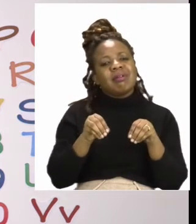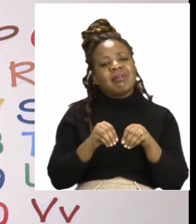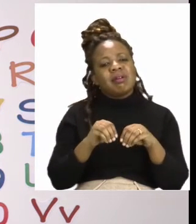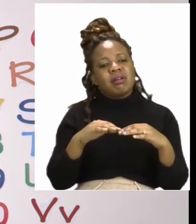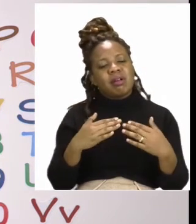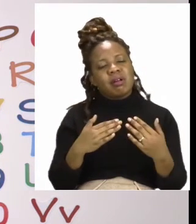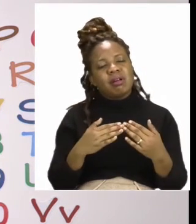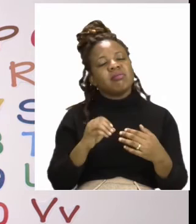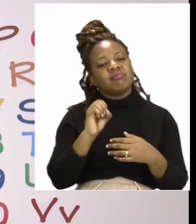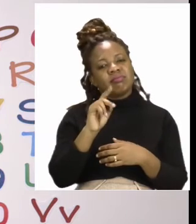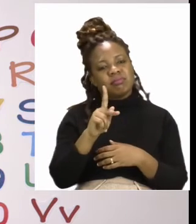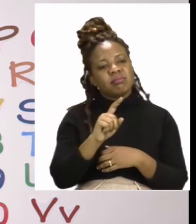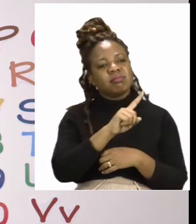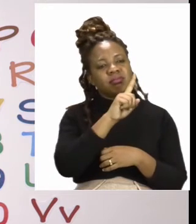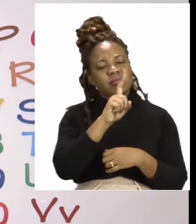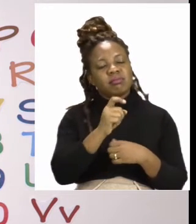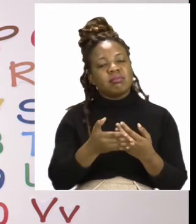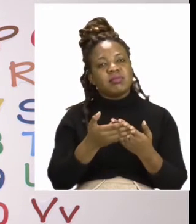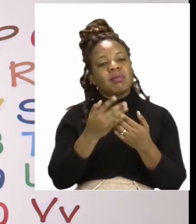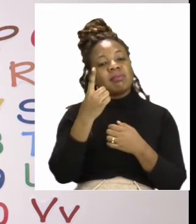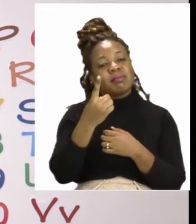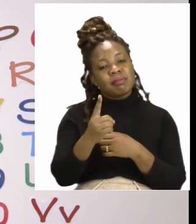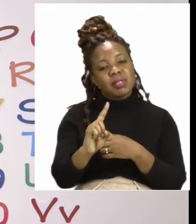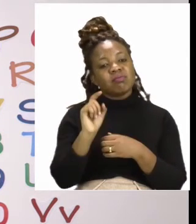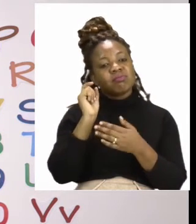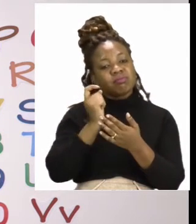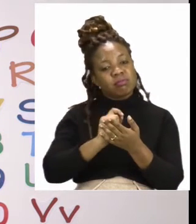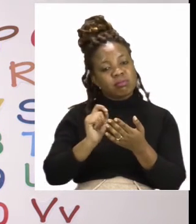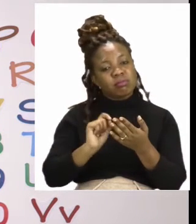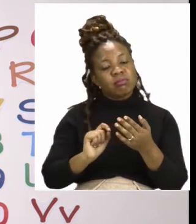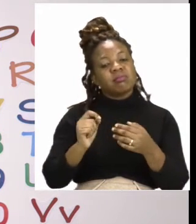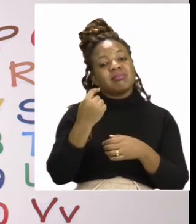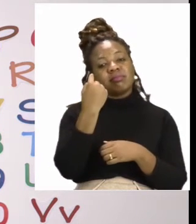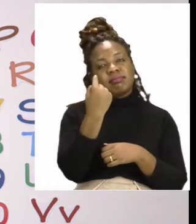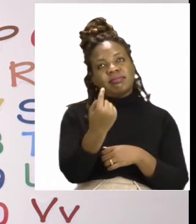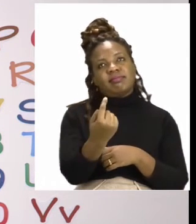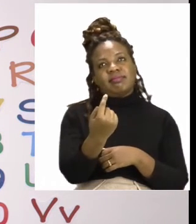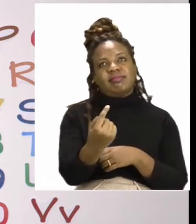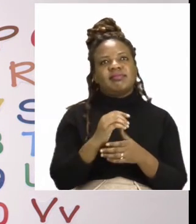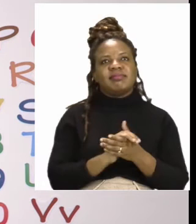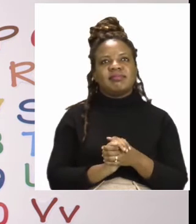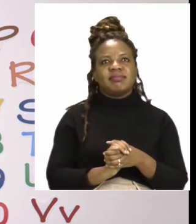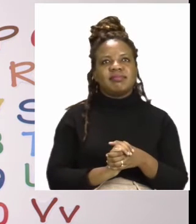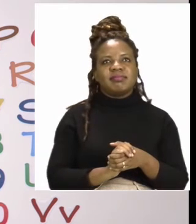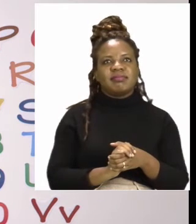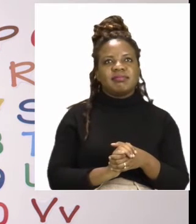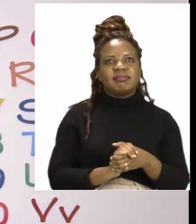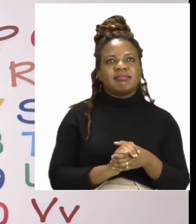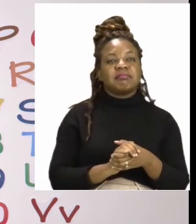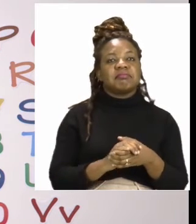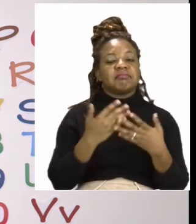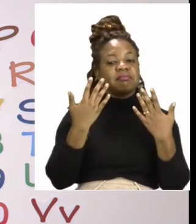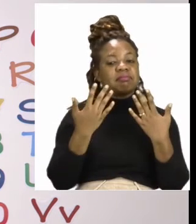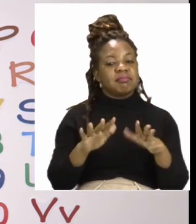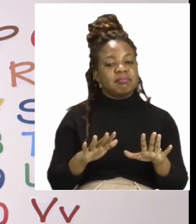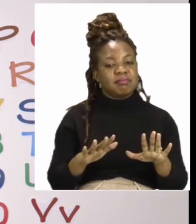Just make sure you end up finishing your work by yourself. So now that we are done with our lesson,